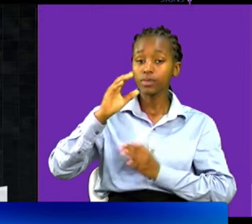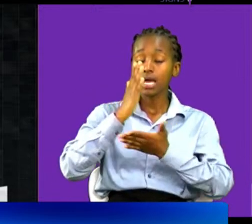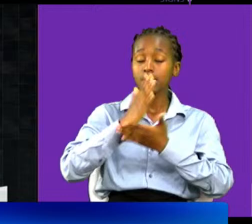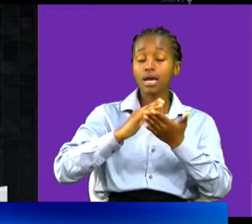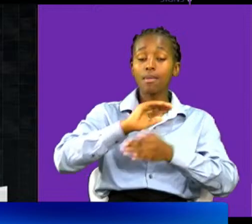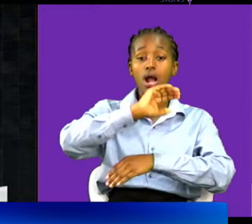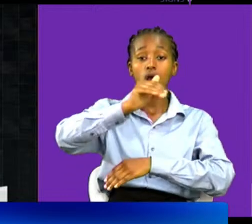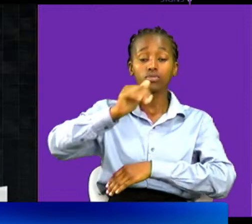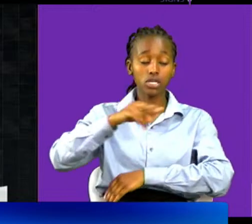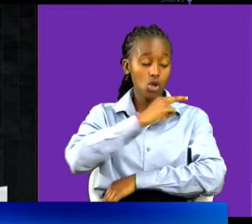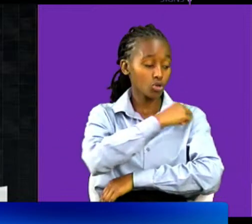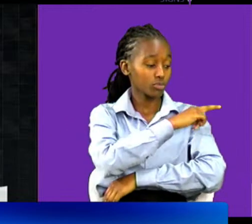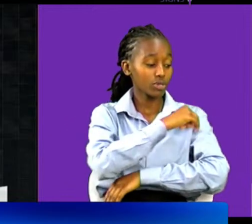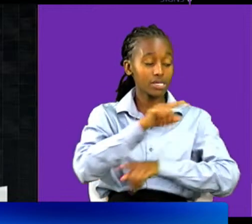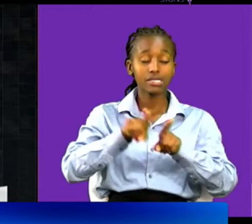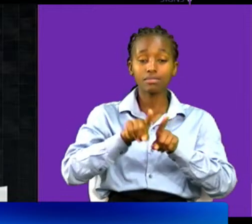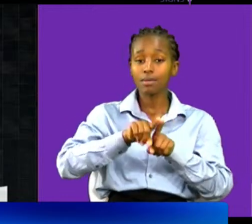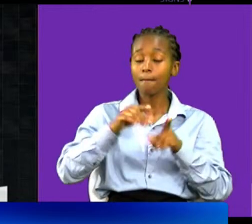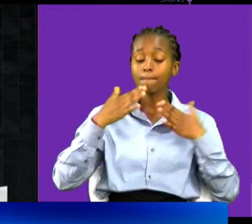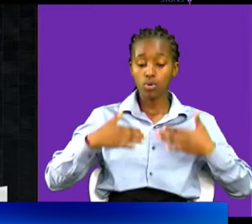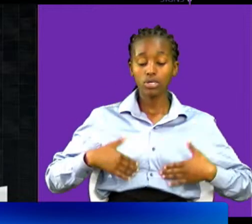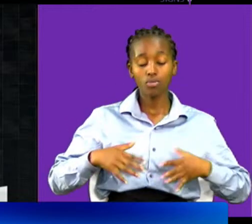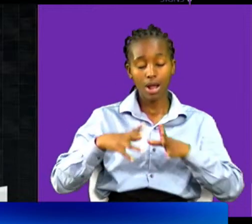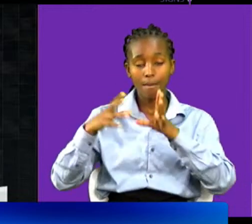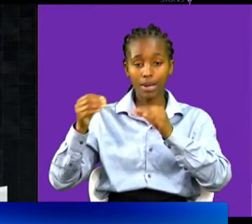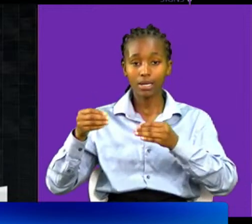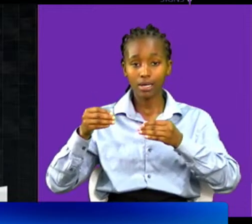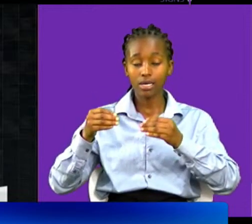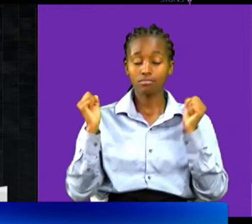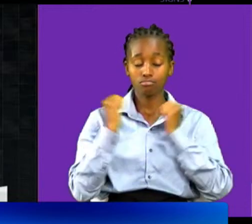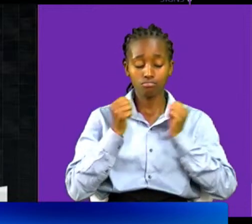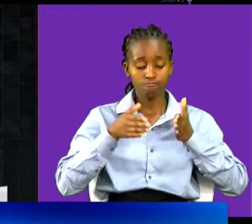were taken to Molo Sub-County Mortuary.